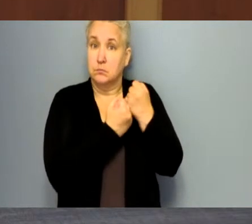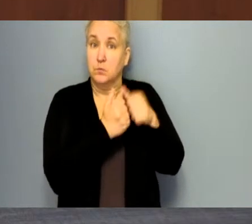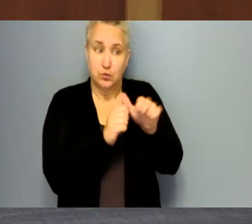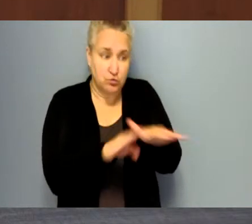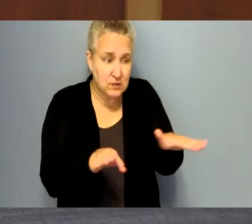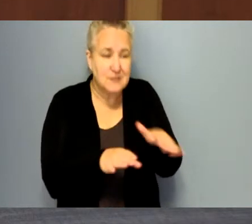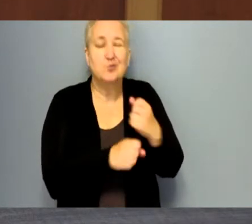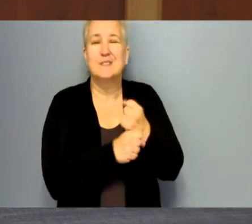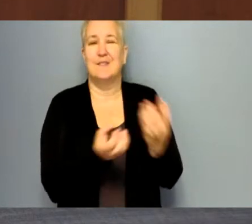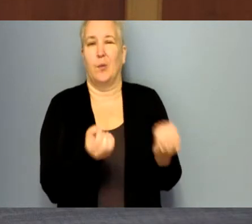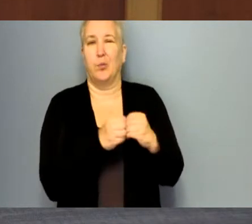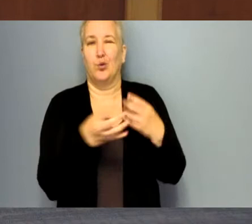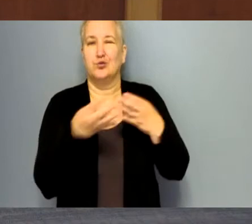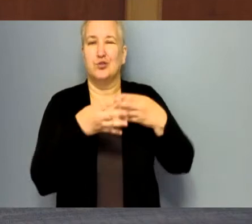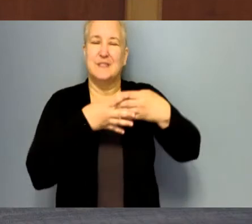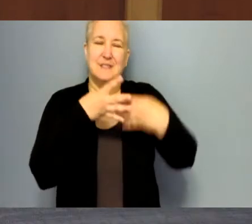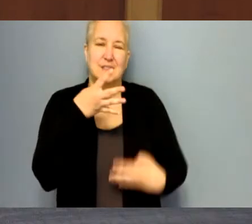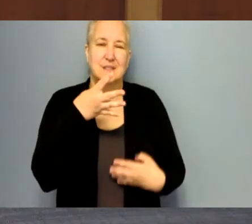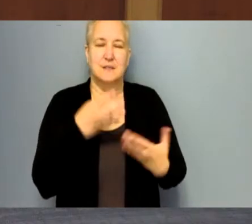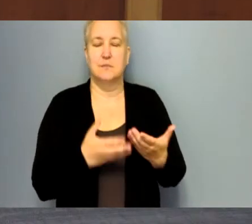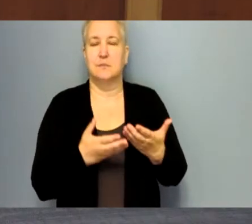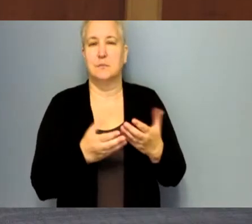additional services. Okay, thank you.